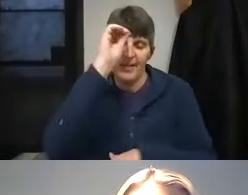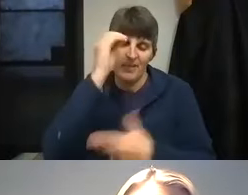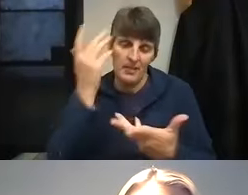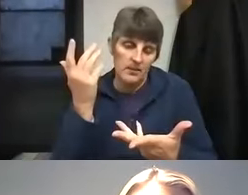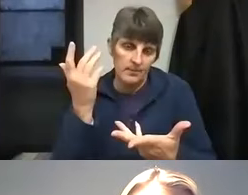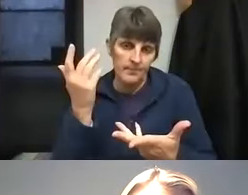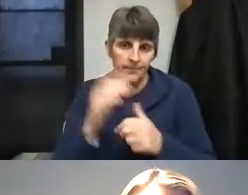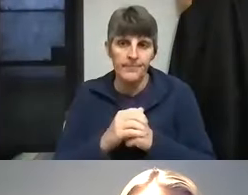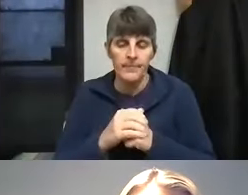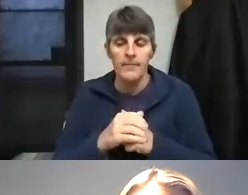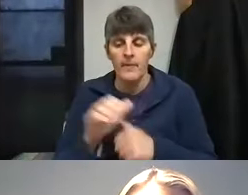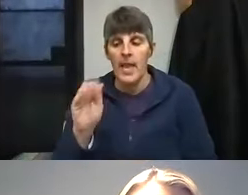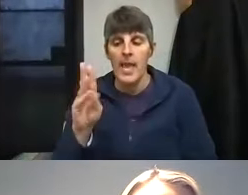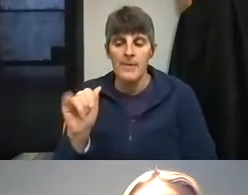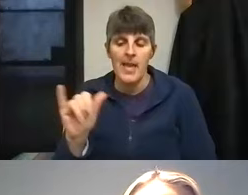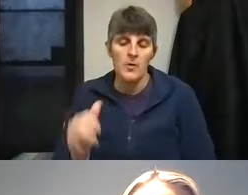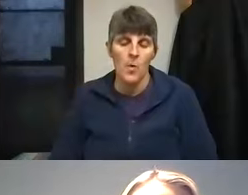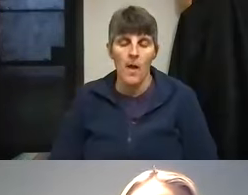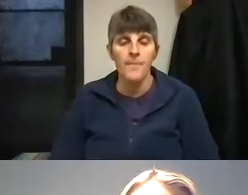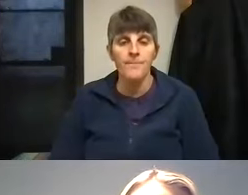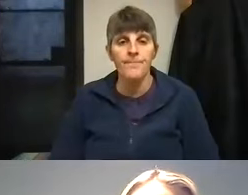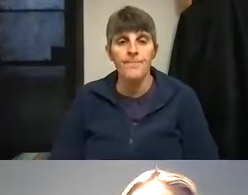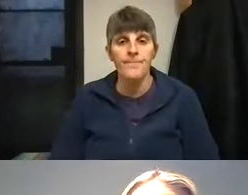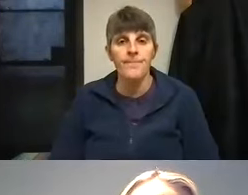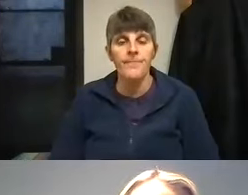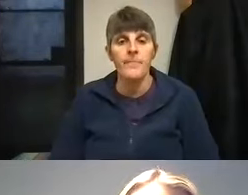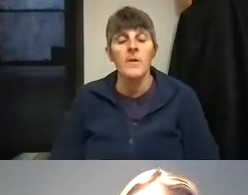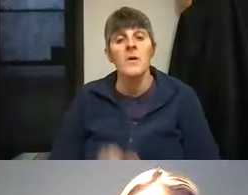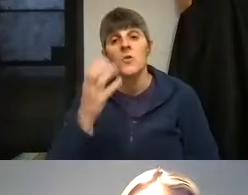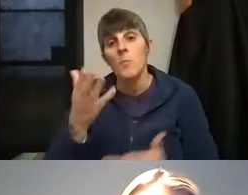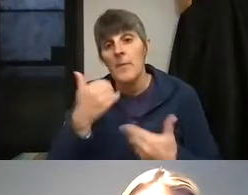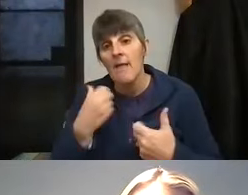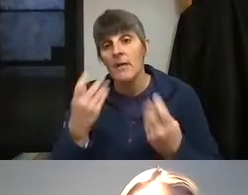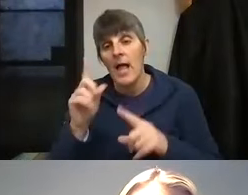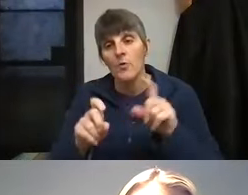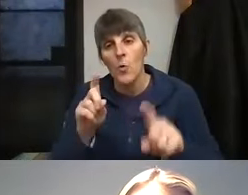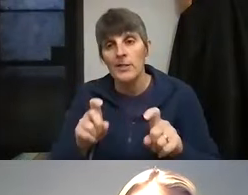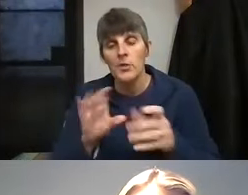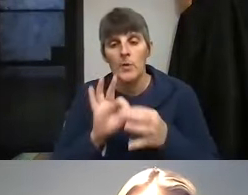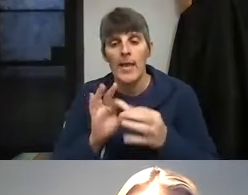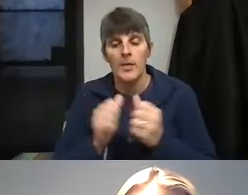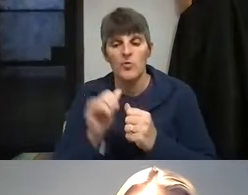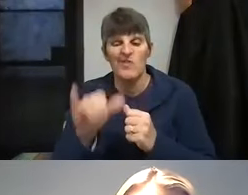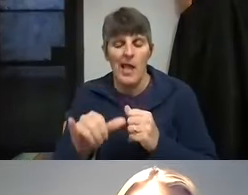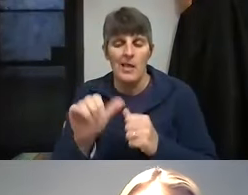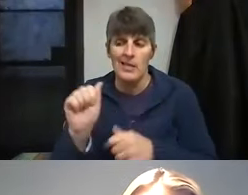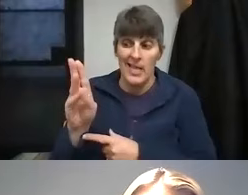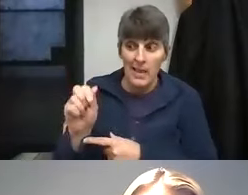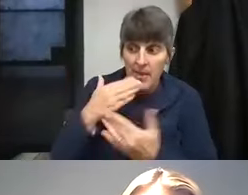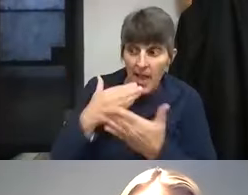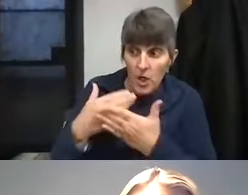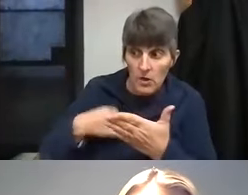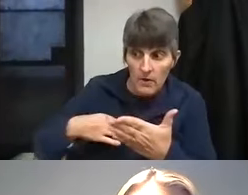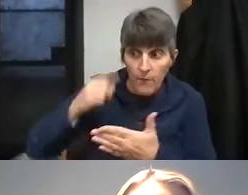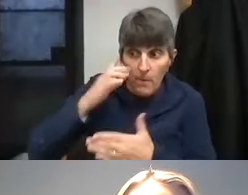on ABA as well for their child. So you might have a lot of questions around that. Is ABA a good thing for